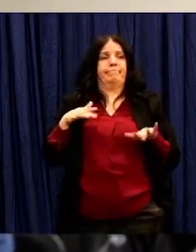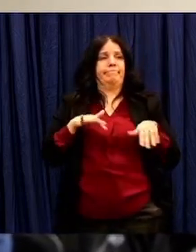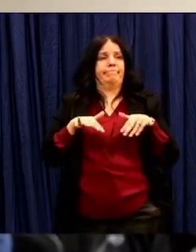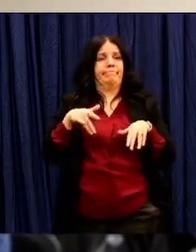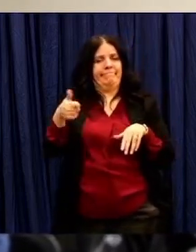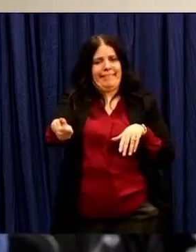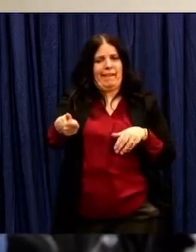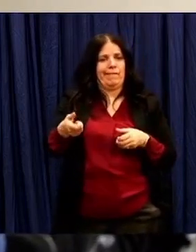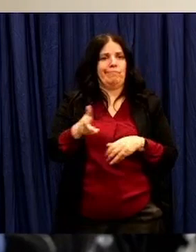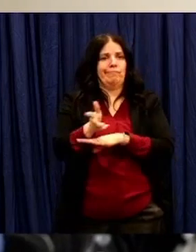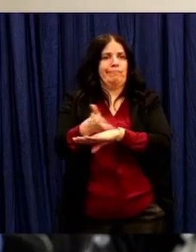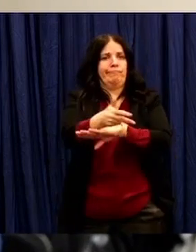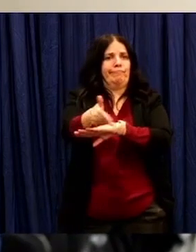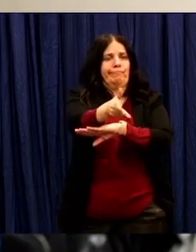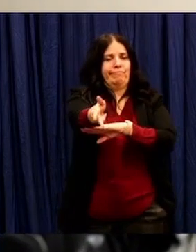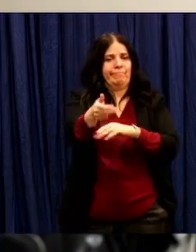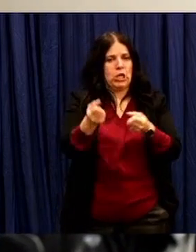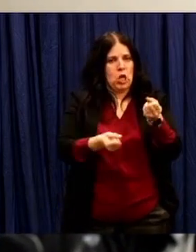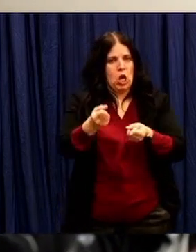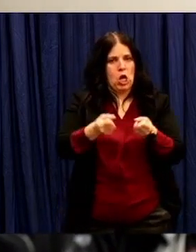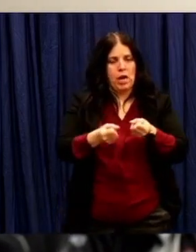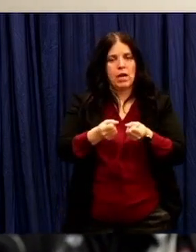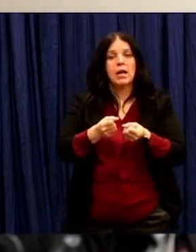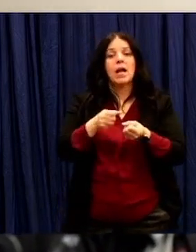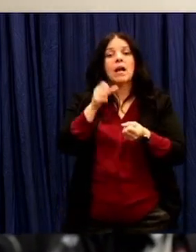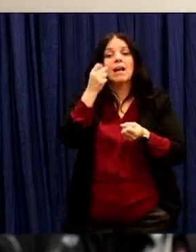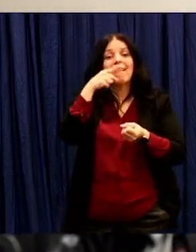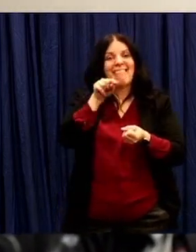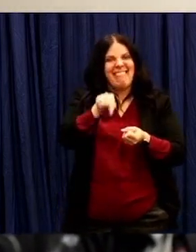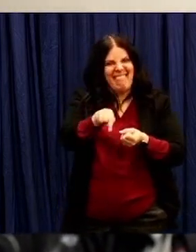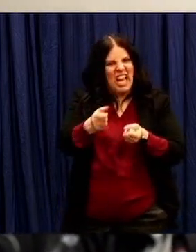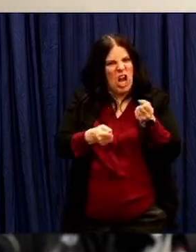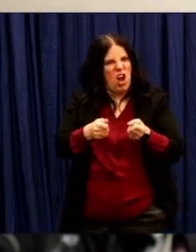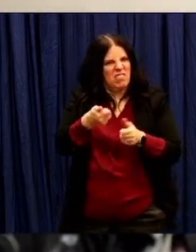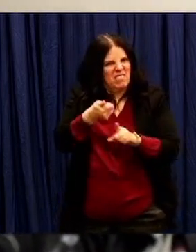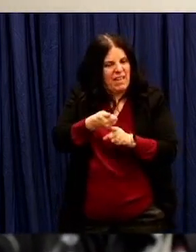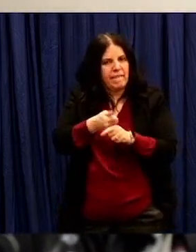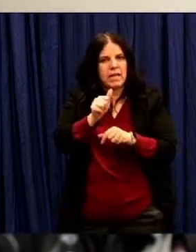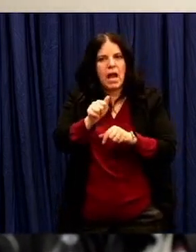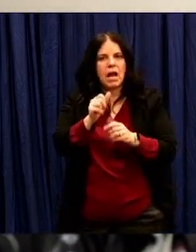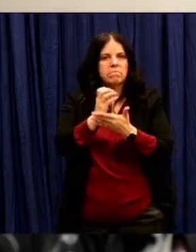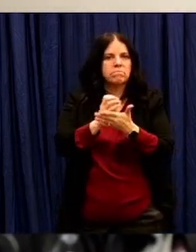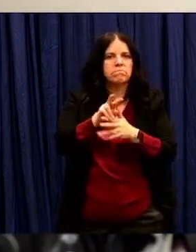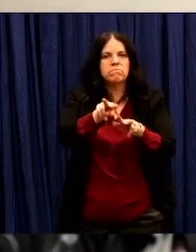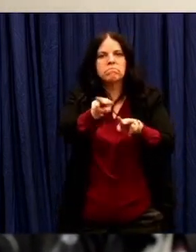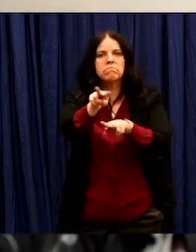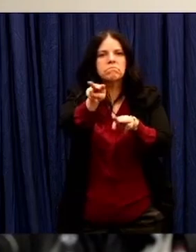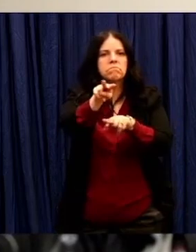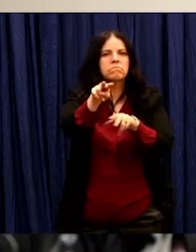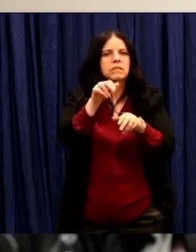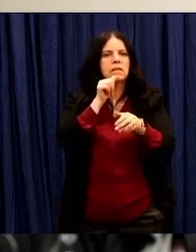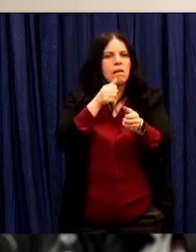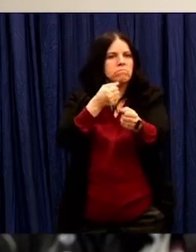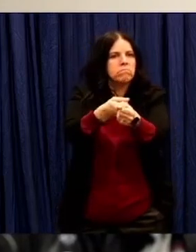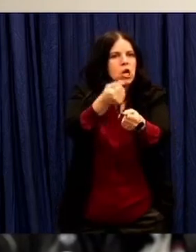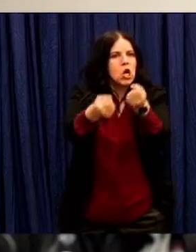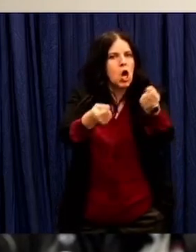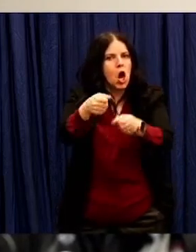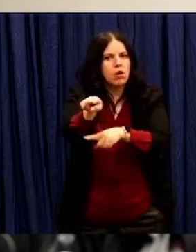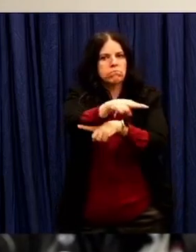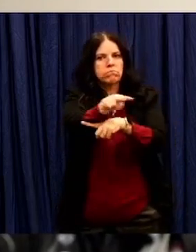worry about it. And then it will watch for things in front of them. But I've seen that a lot of autonomous